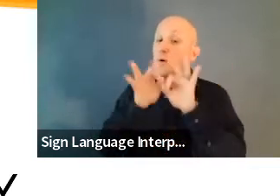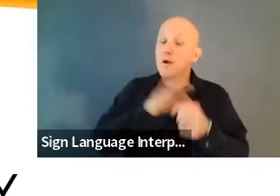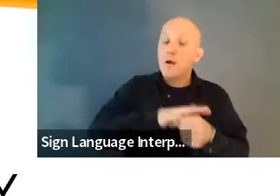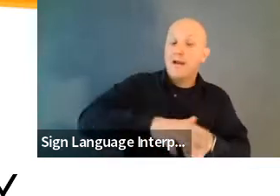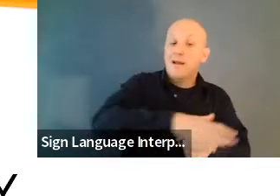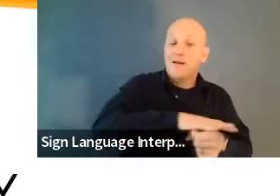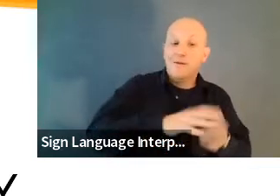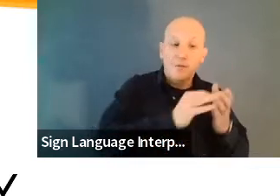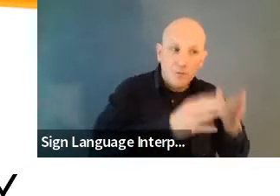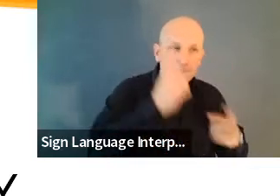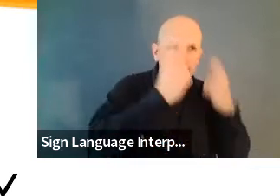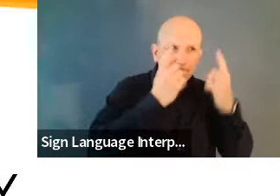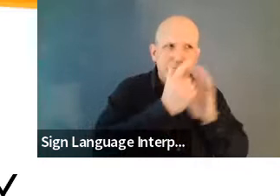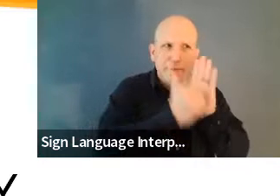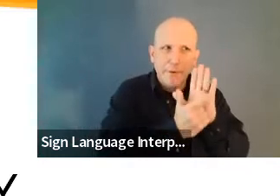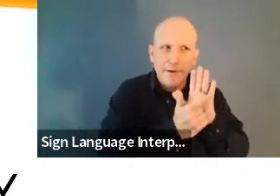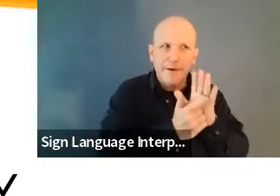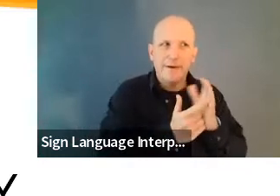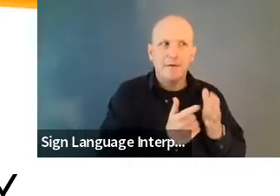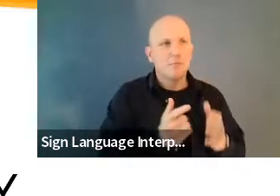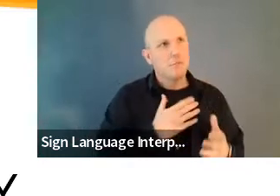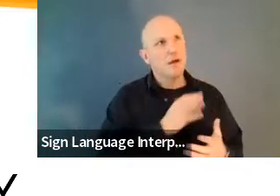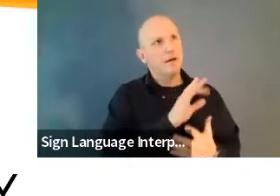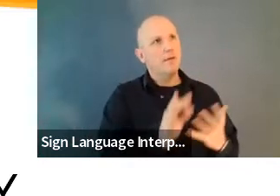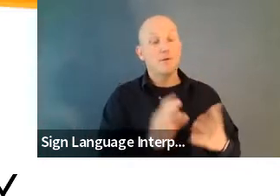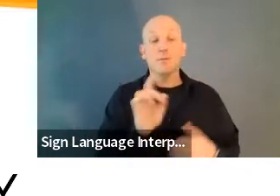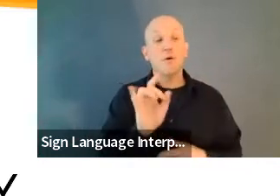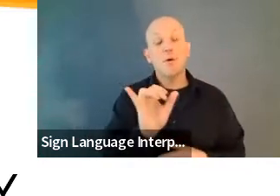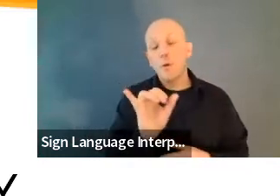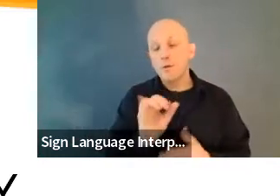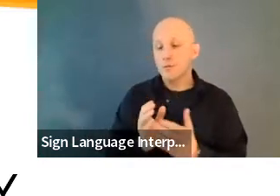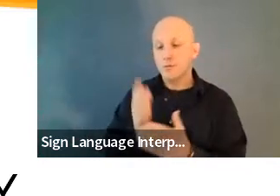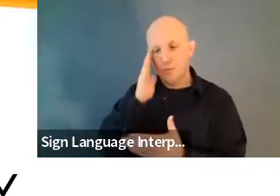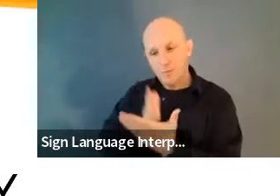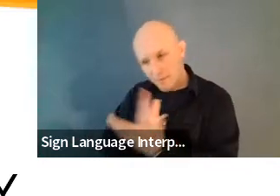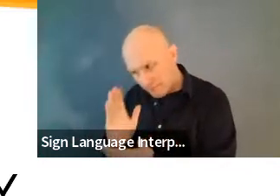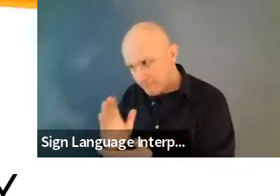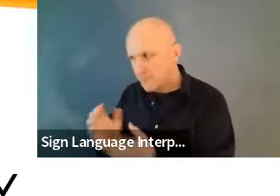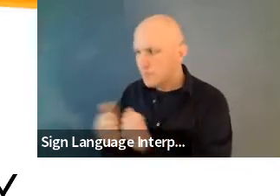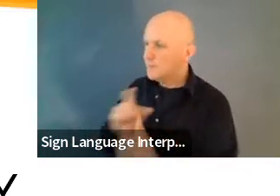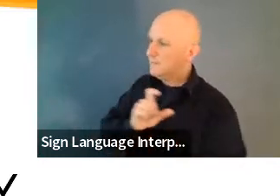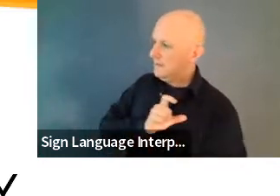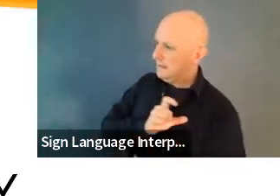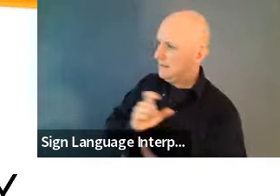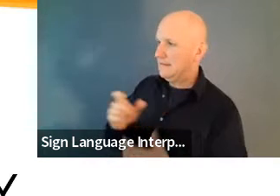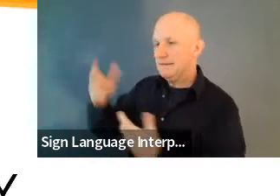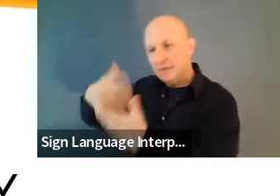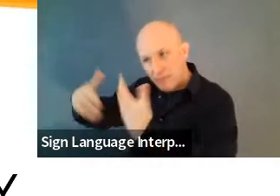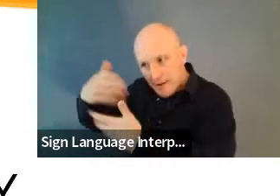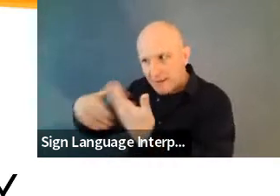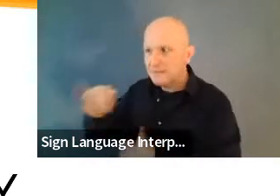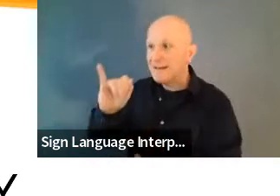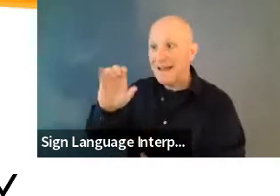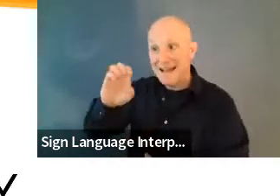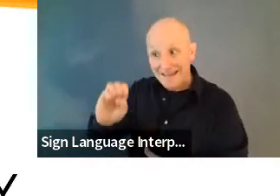law as an option, but simply to know their rights in terms of interacting with police, interacting with ICE and immigration services,